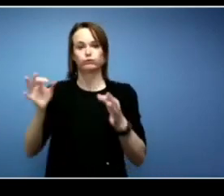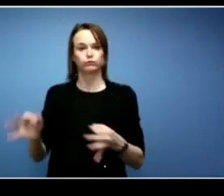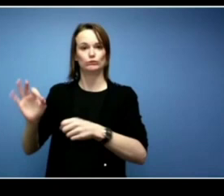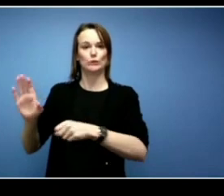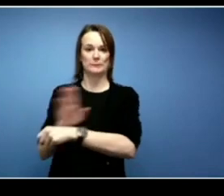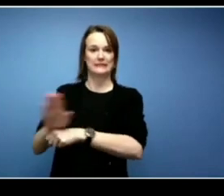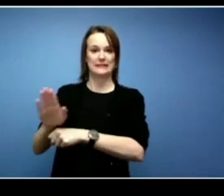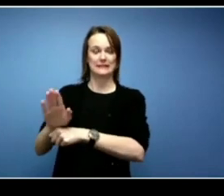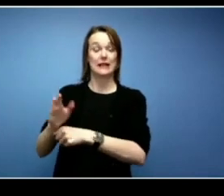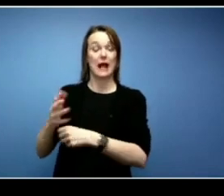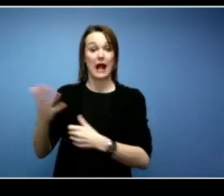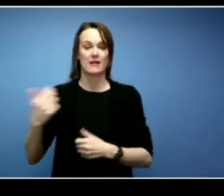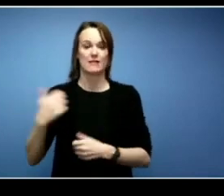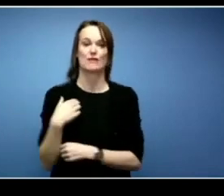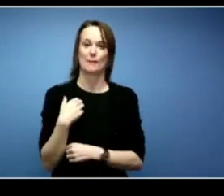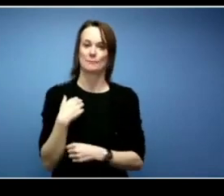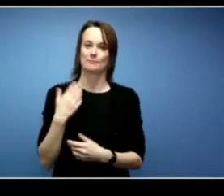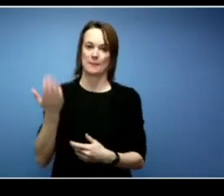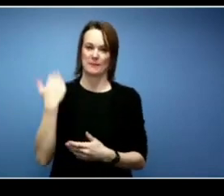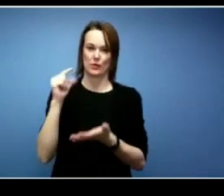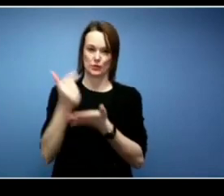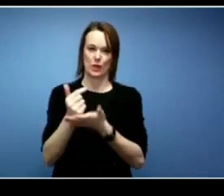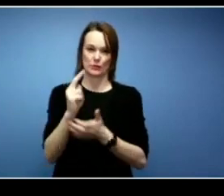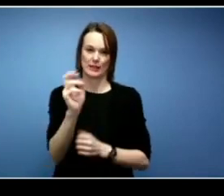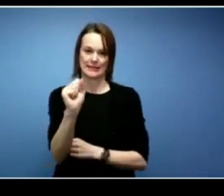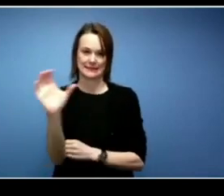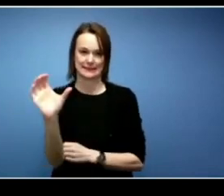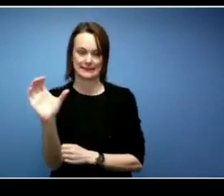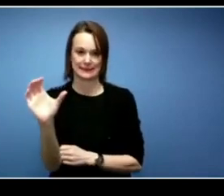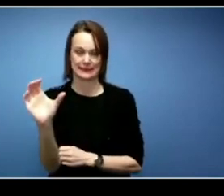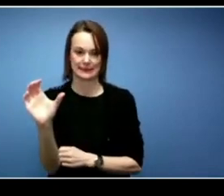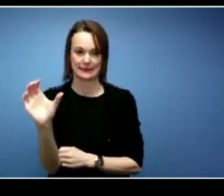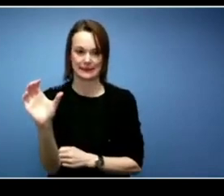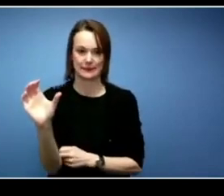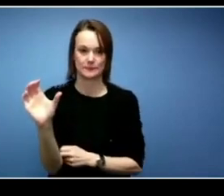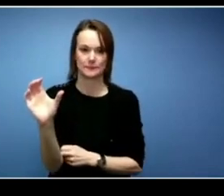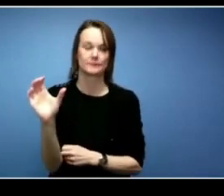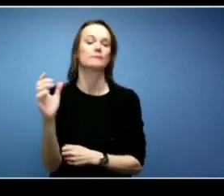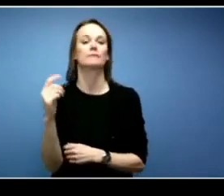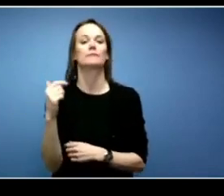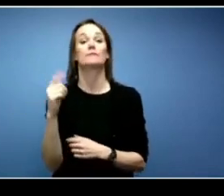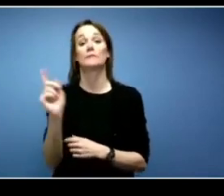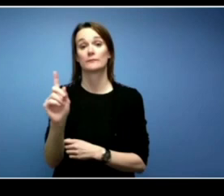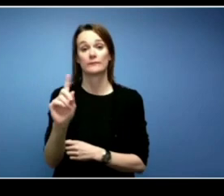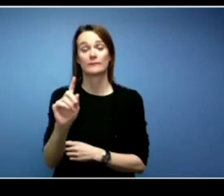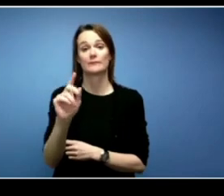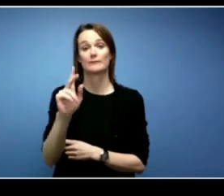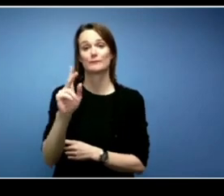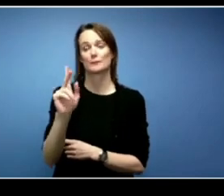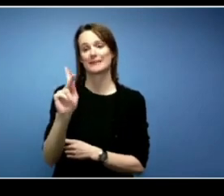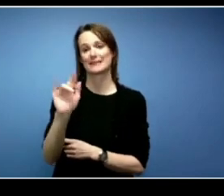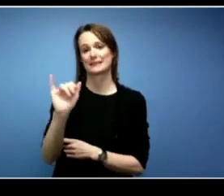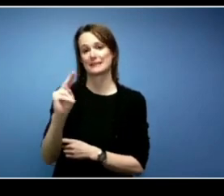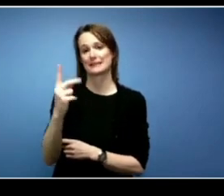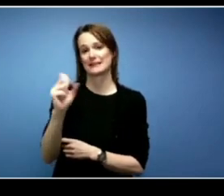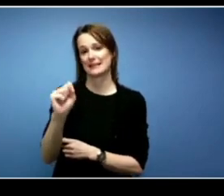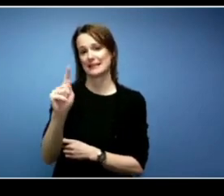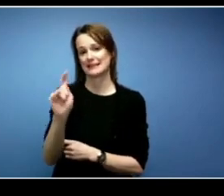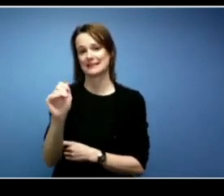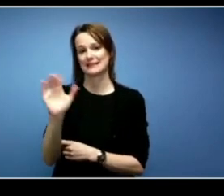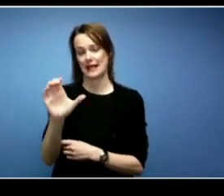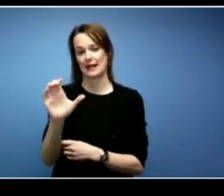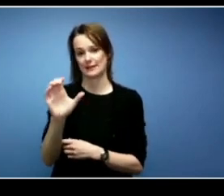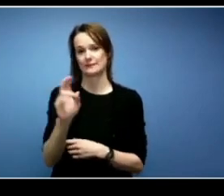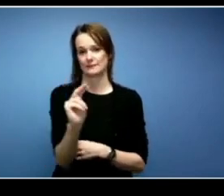am an NSCC alumni. And so I attended the Kingstec College in Kemptville,